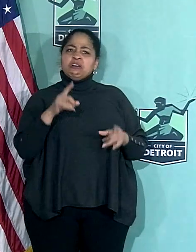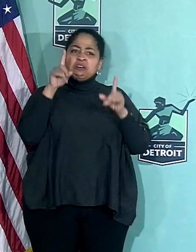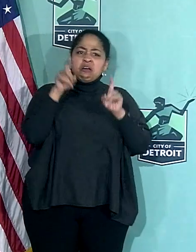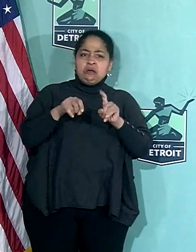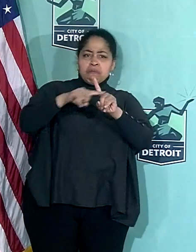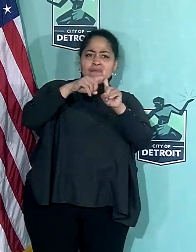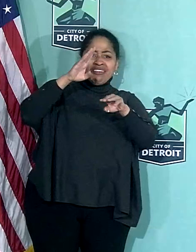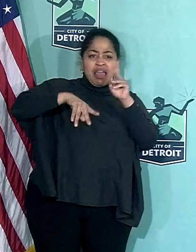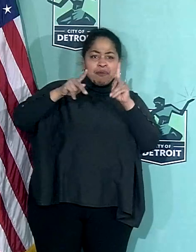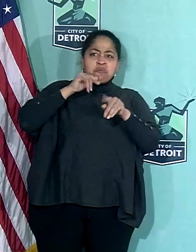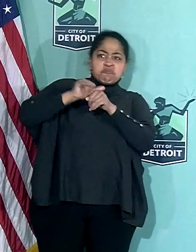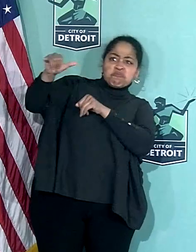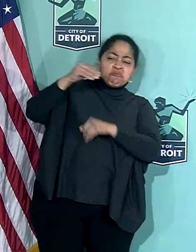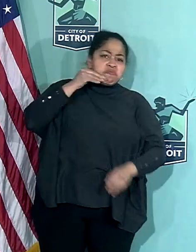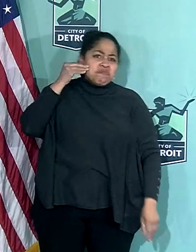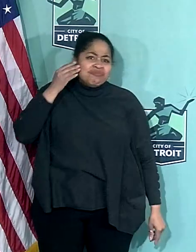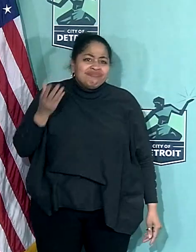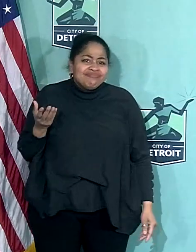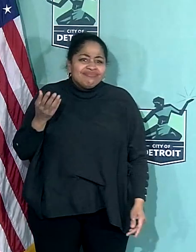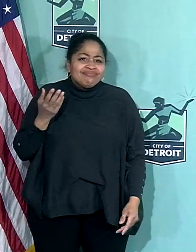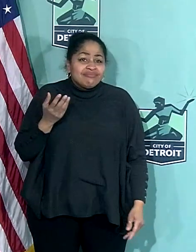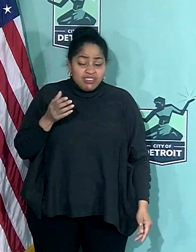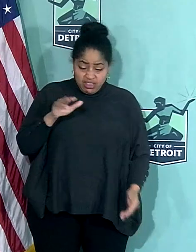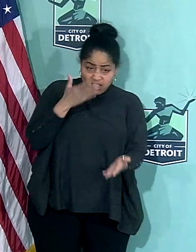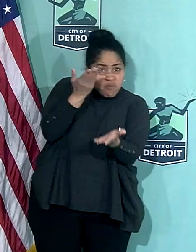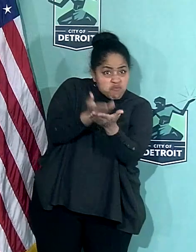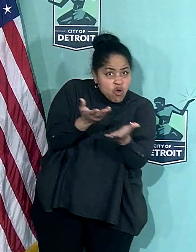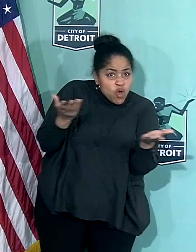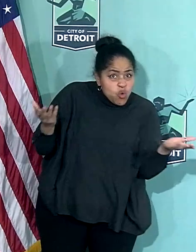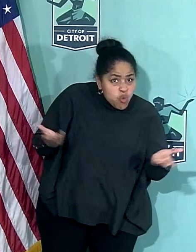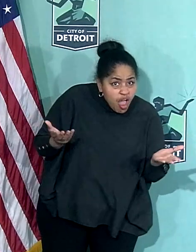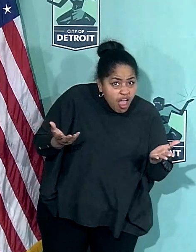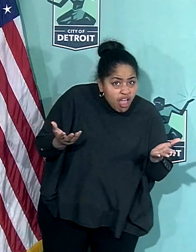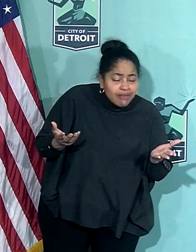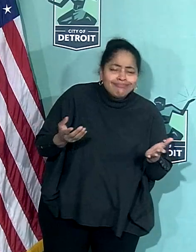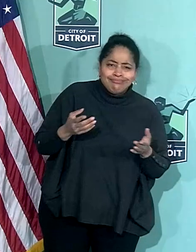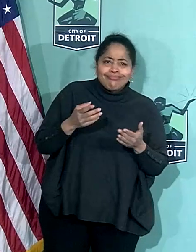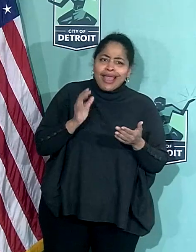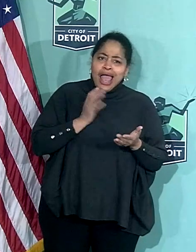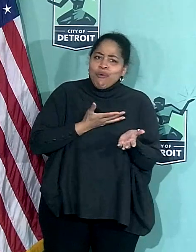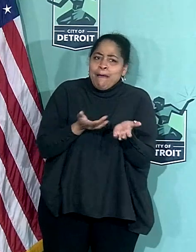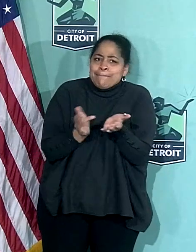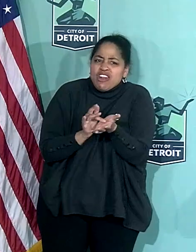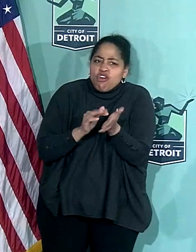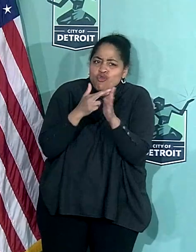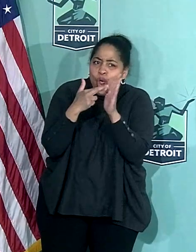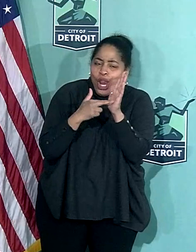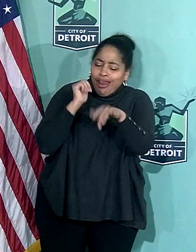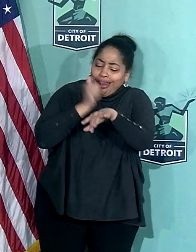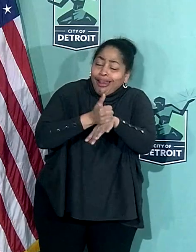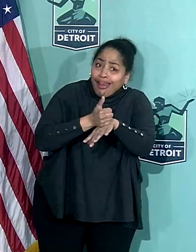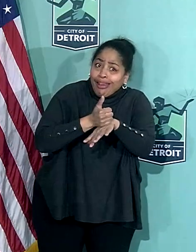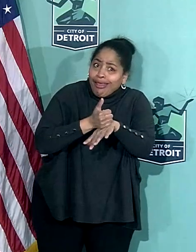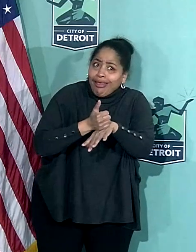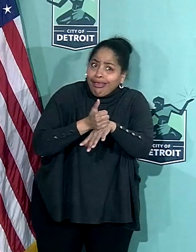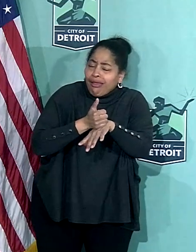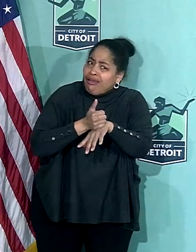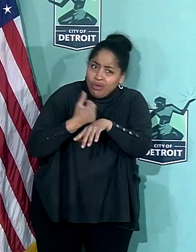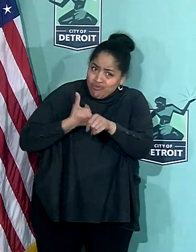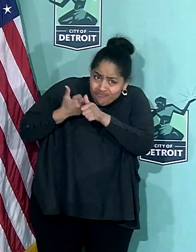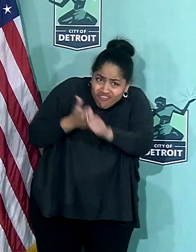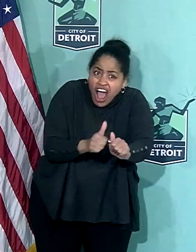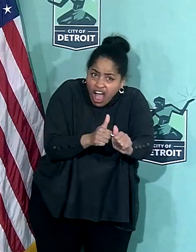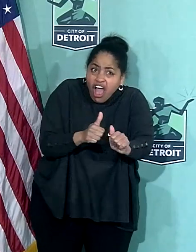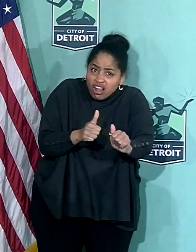sitting at home. This is telling you that the medical protocols that we are following